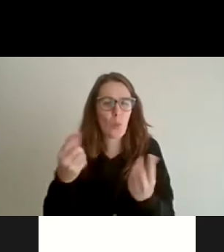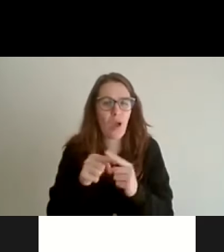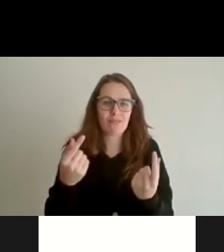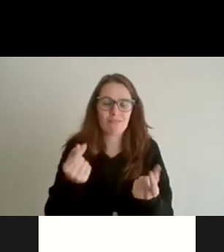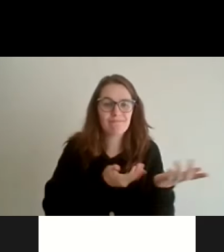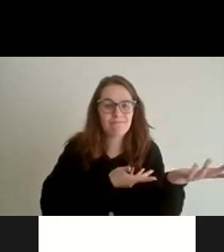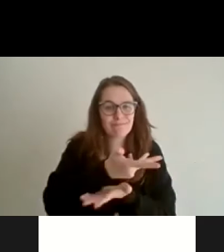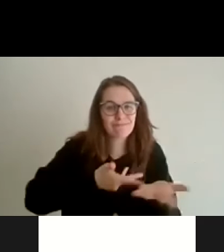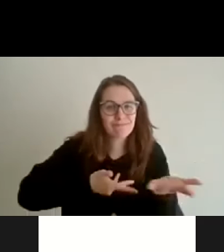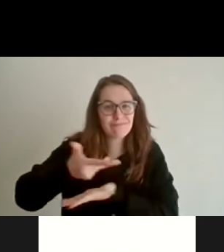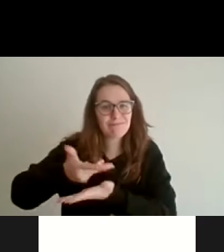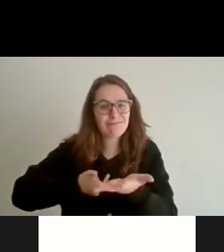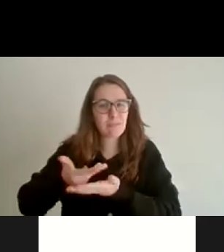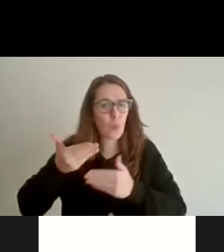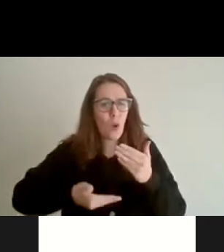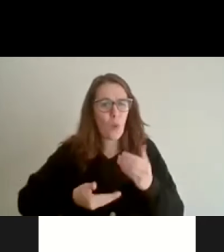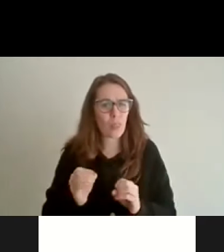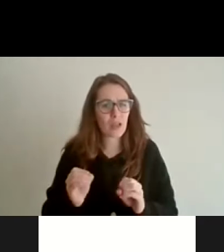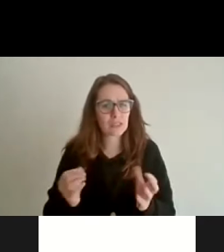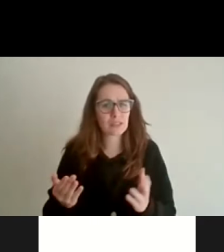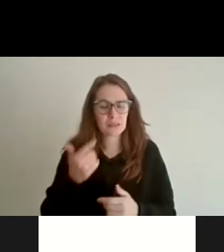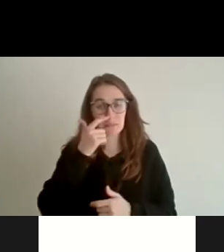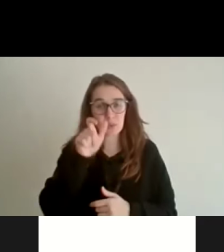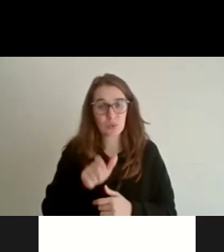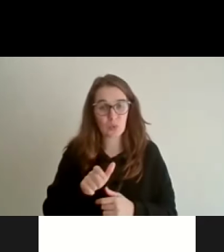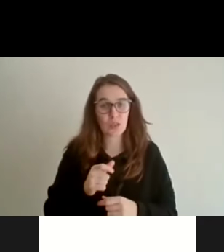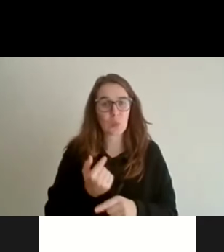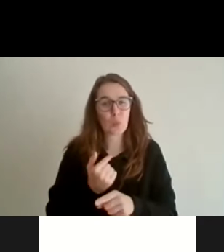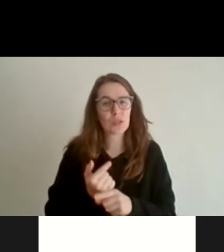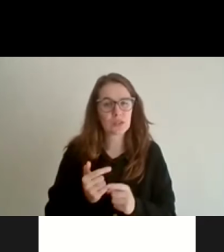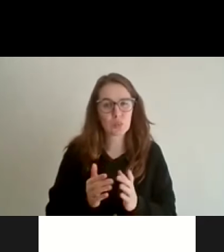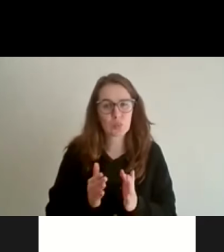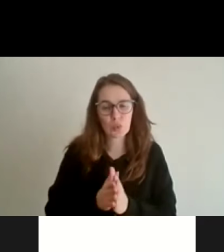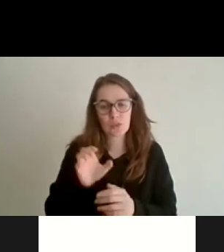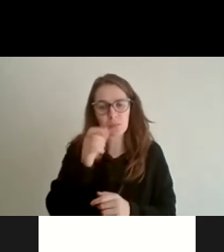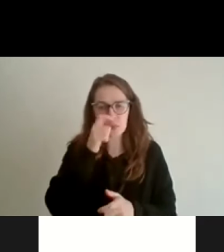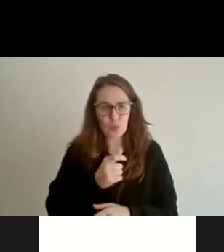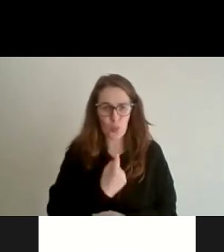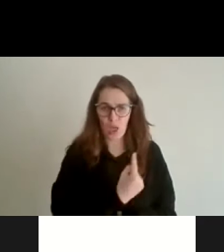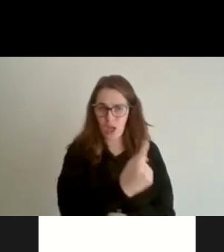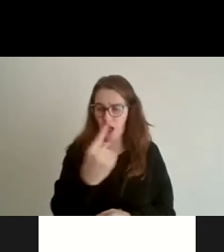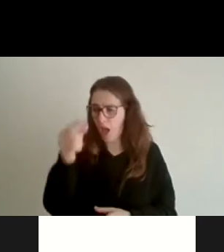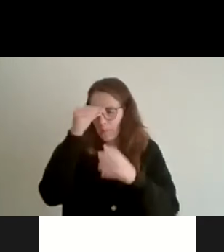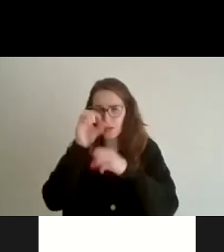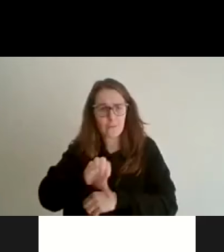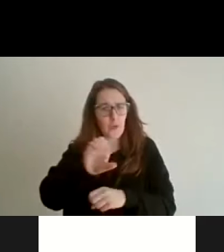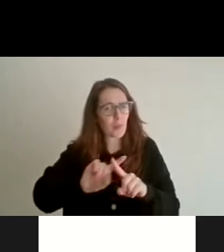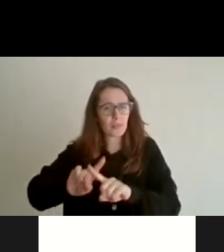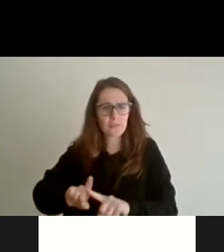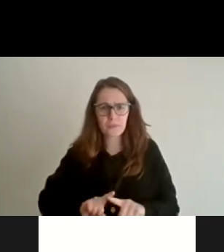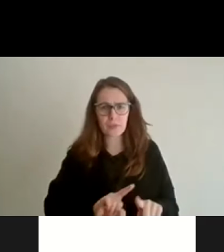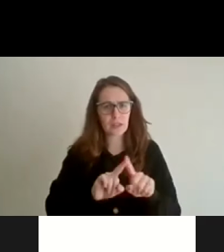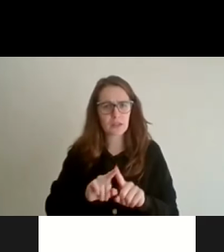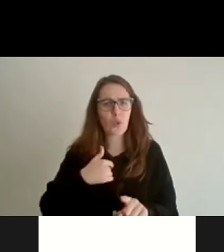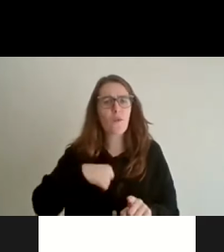So there are, well, all of us learn in different paces, and it may not have